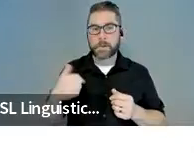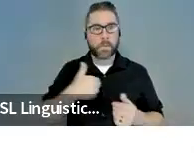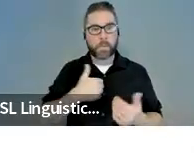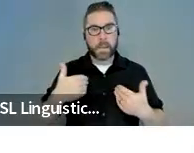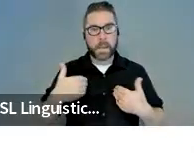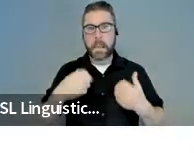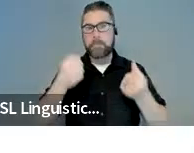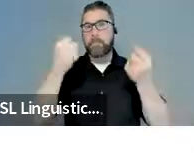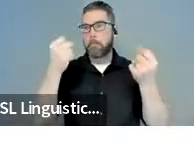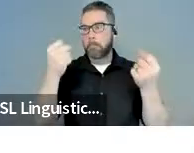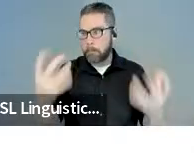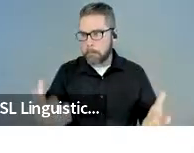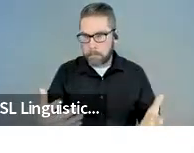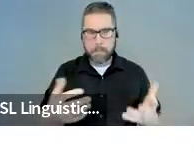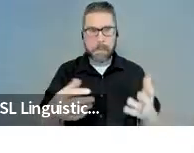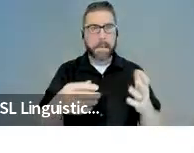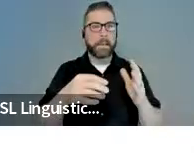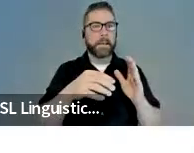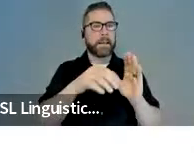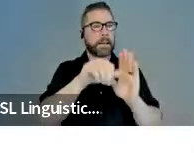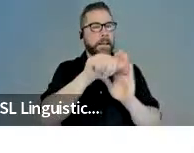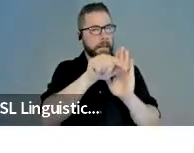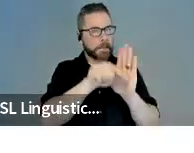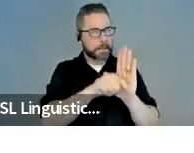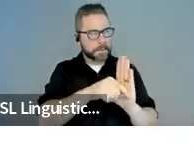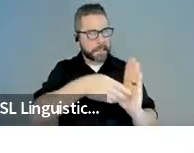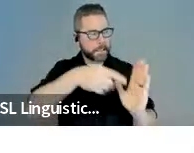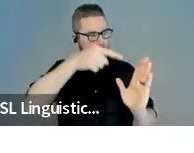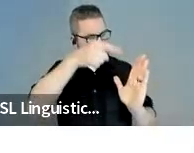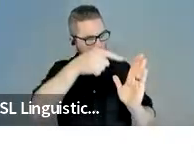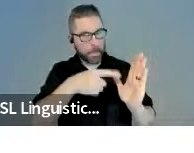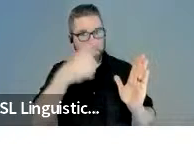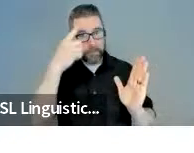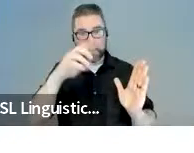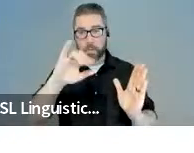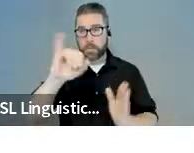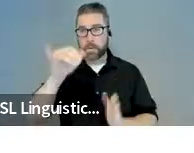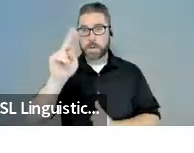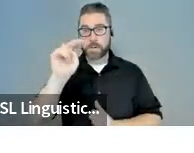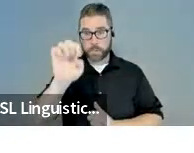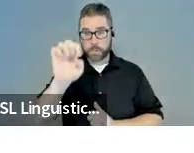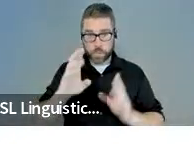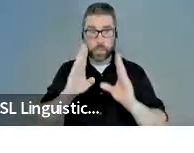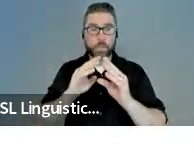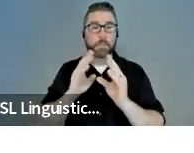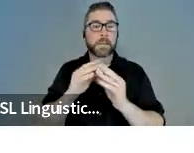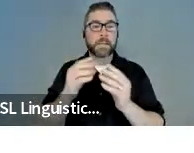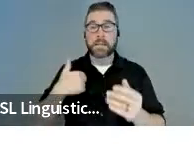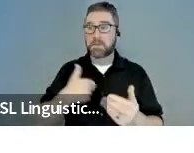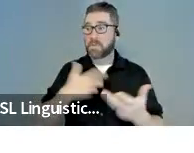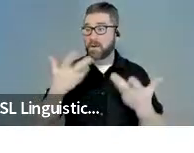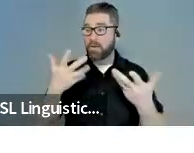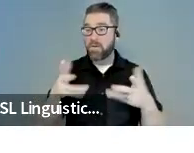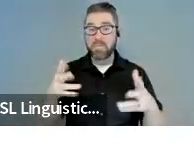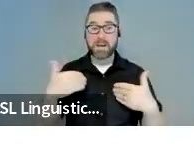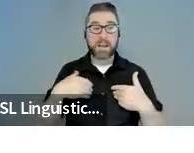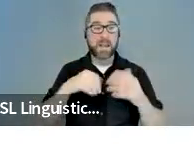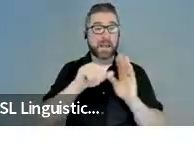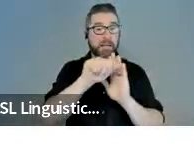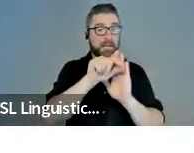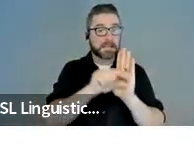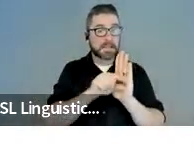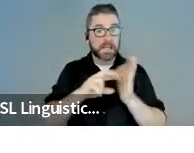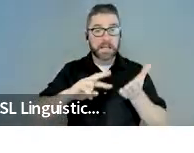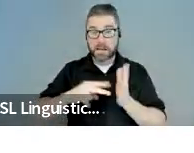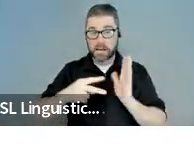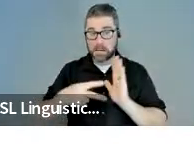our June meeting. So given that we have already an agenda, we will not be having